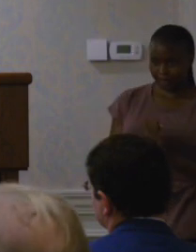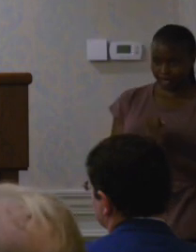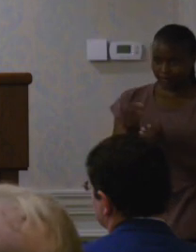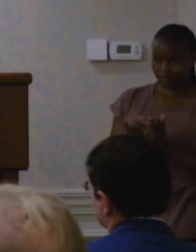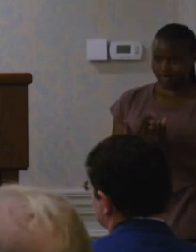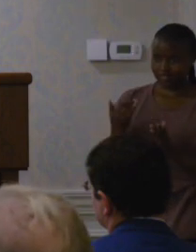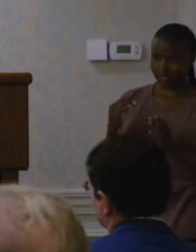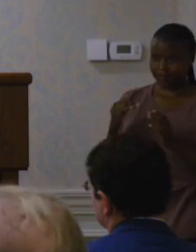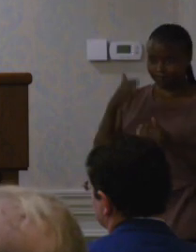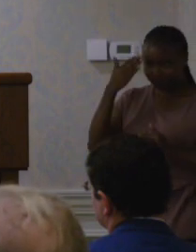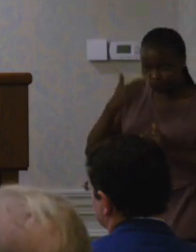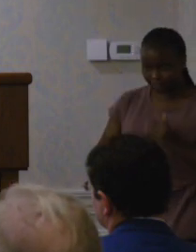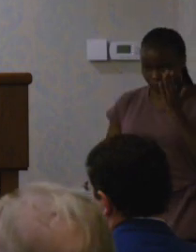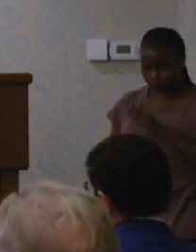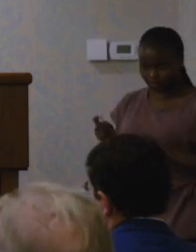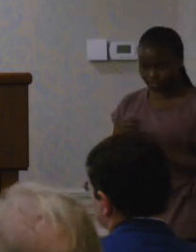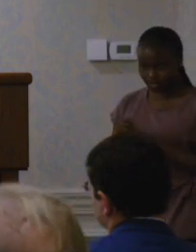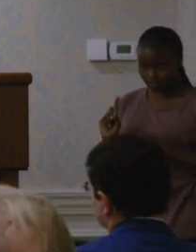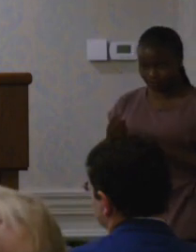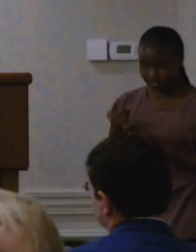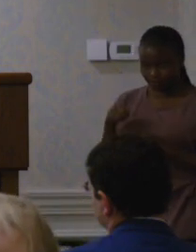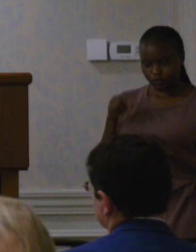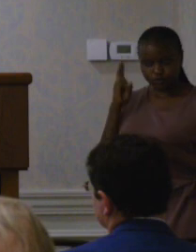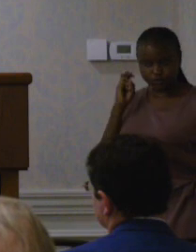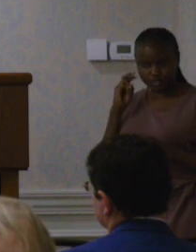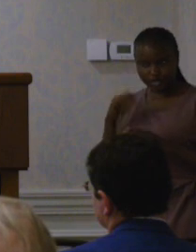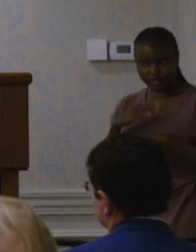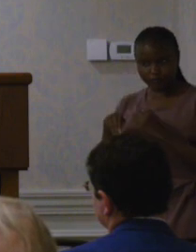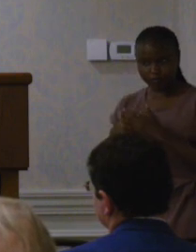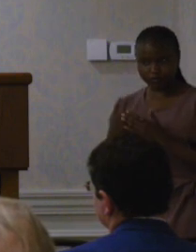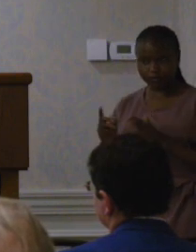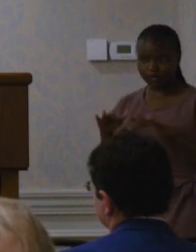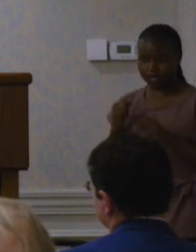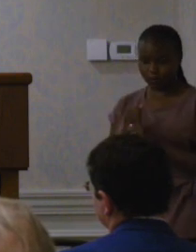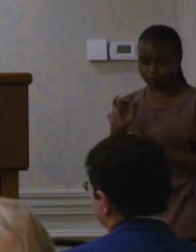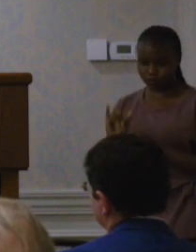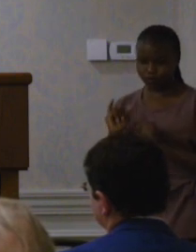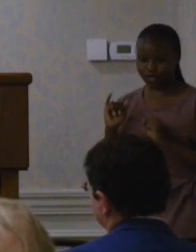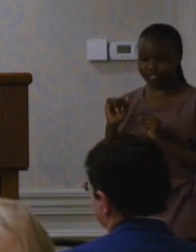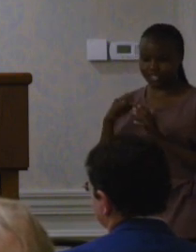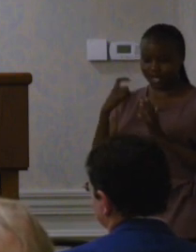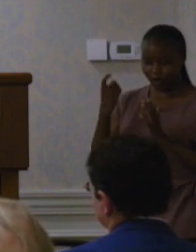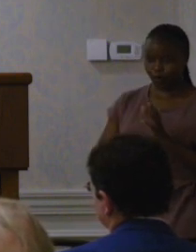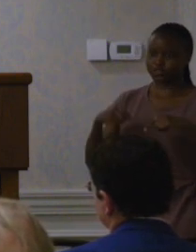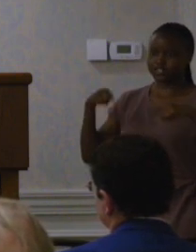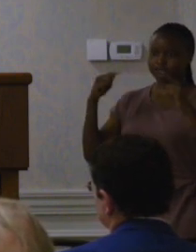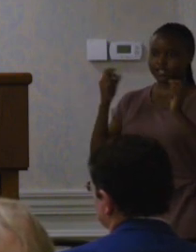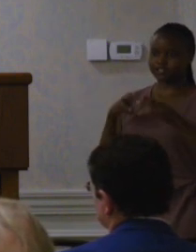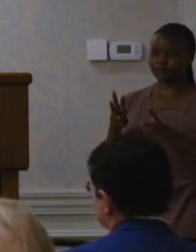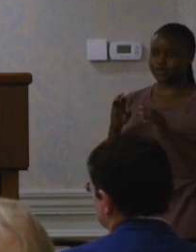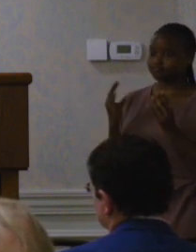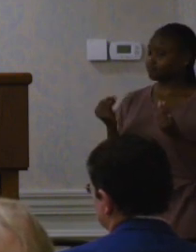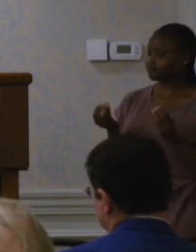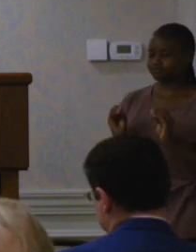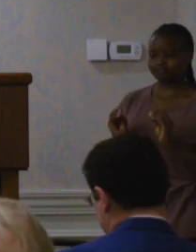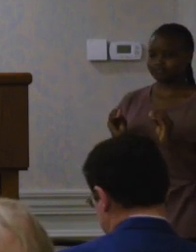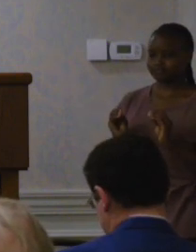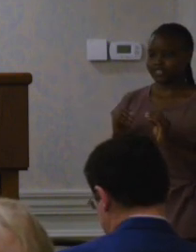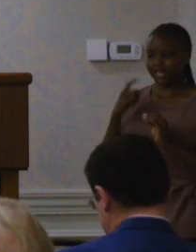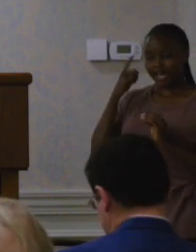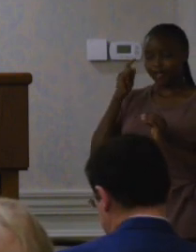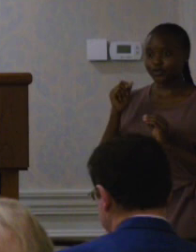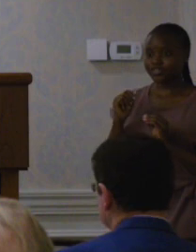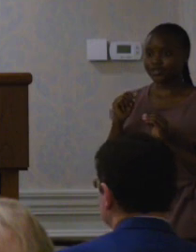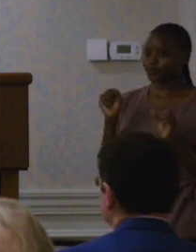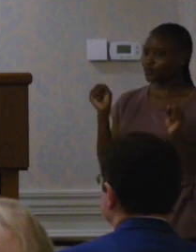some initial training and what we've been hearing from everybody, and how to do that in a cost-effective way. It's not easy. I don't think we'll ever be